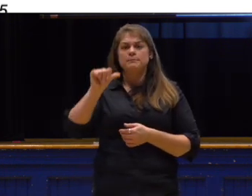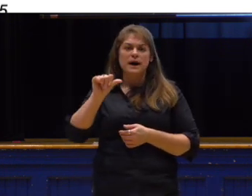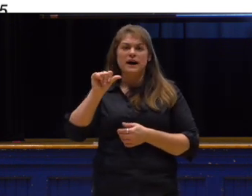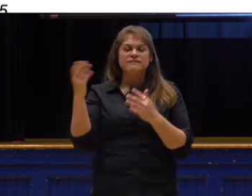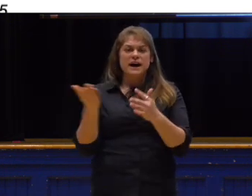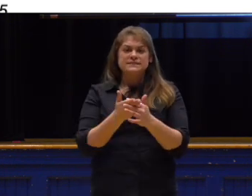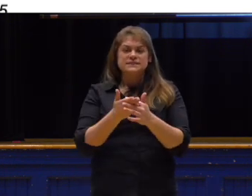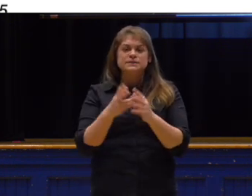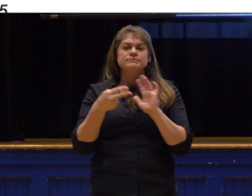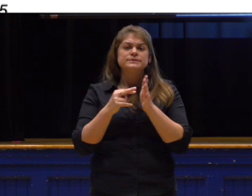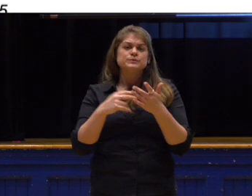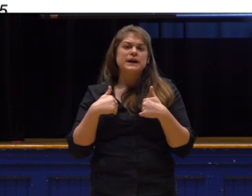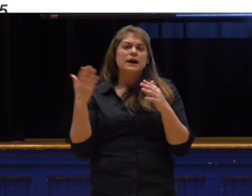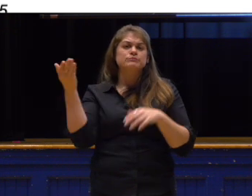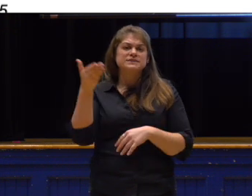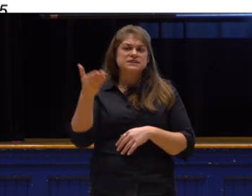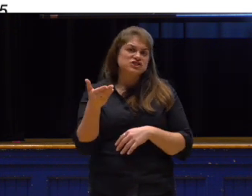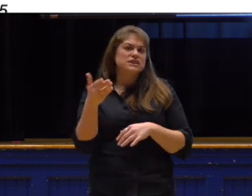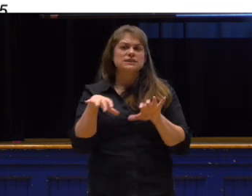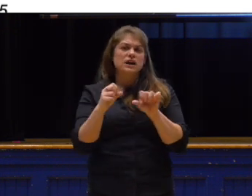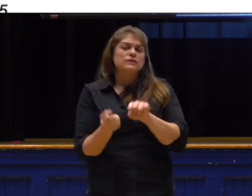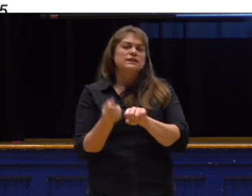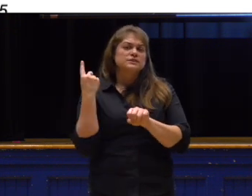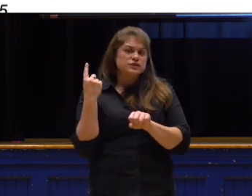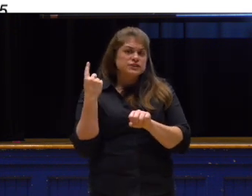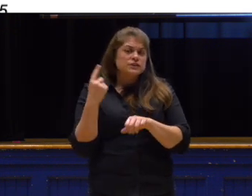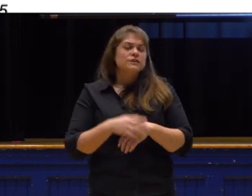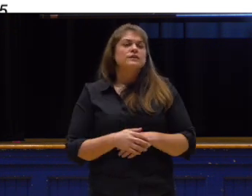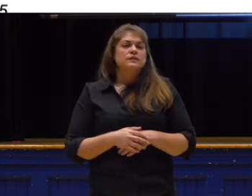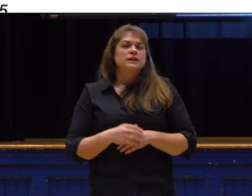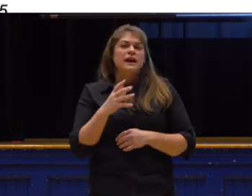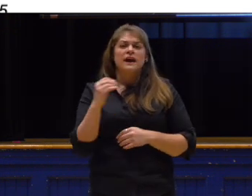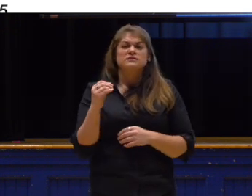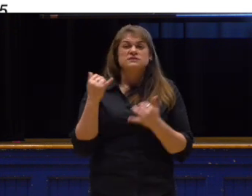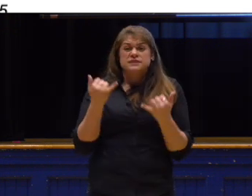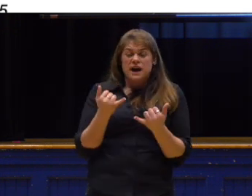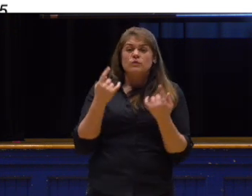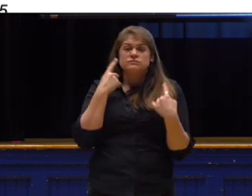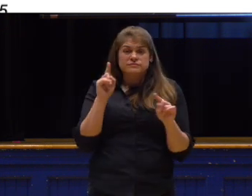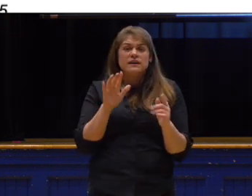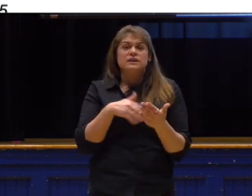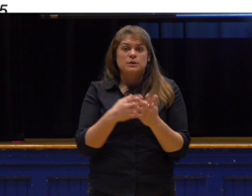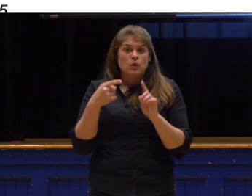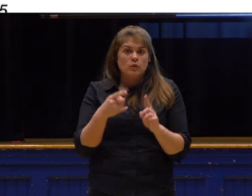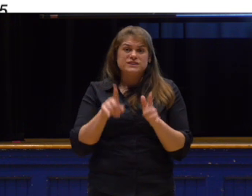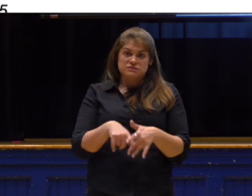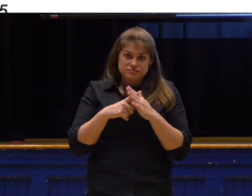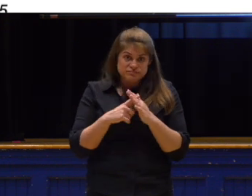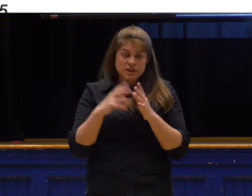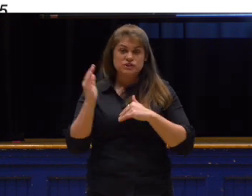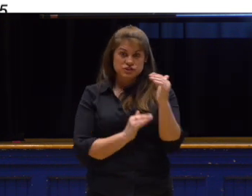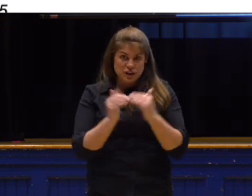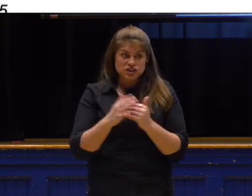had presentations last year, and we are finally at the point now where construction can start,